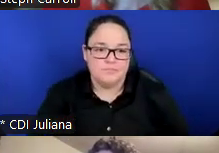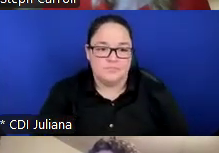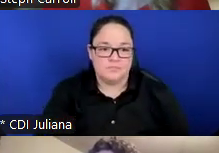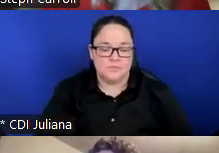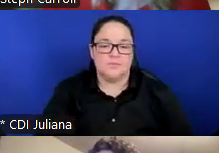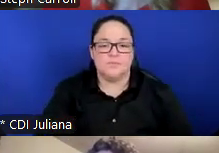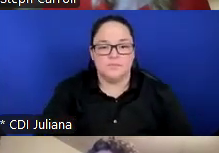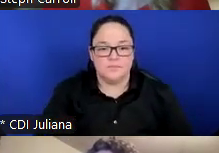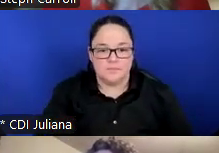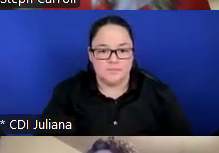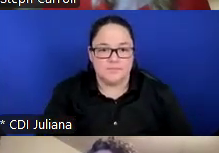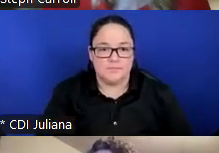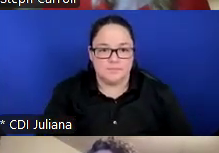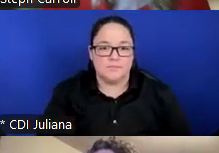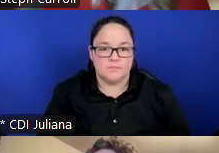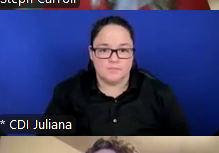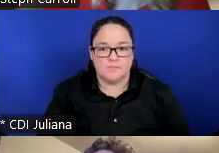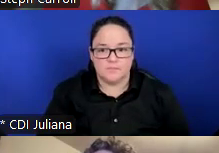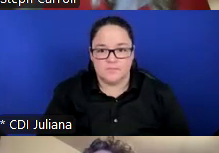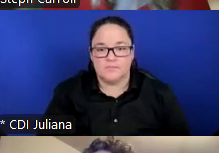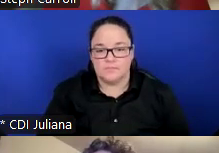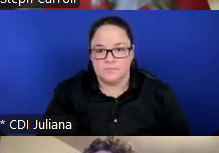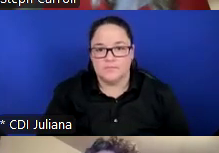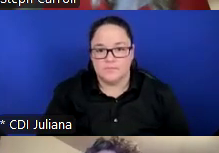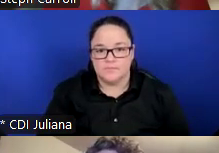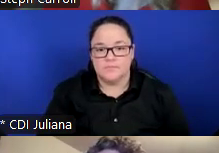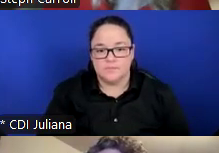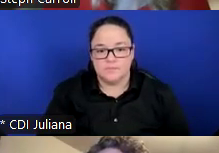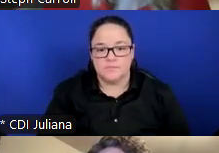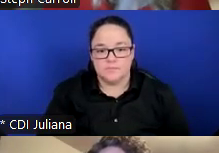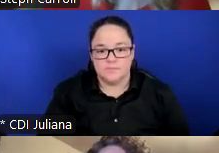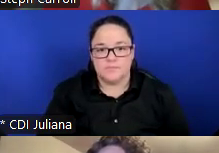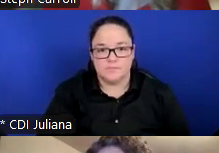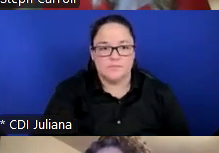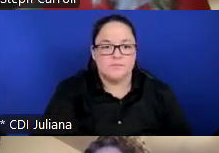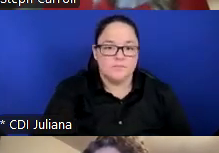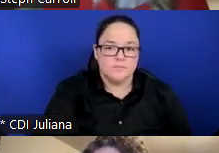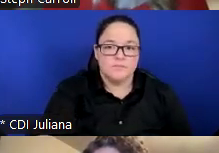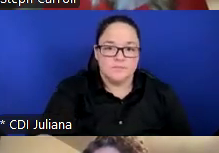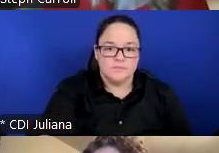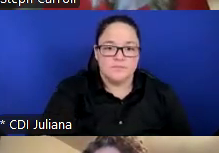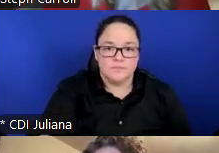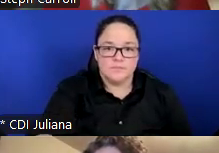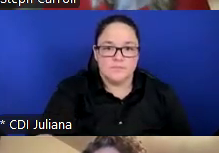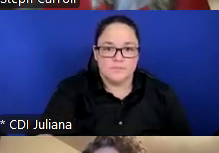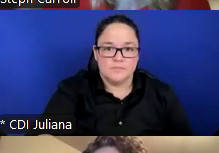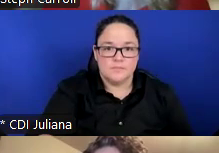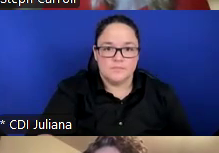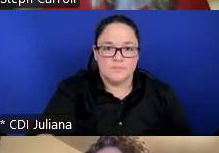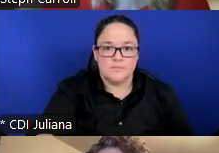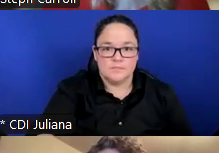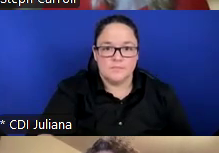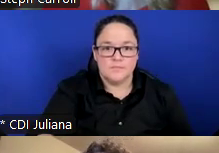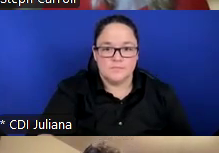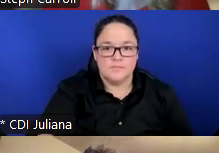pequeña presentación acerca de la justicia del lenguaje y la interpretación para el día de hoy, y luego vamos a seguir con